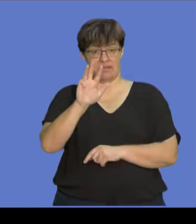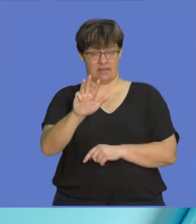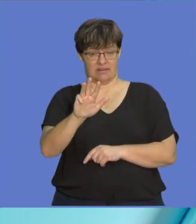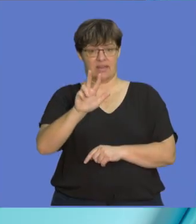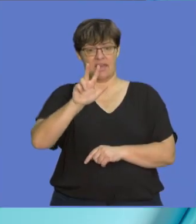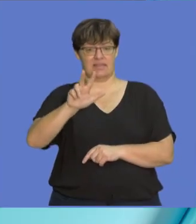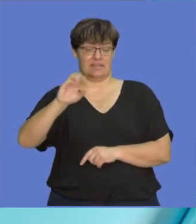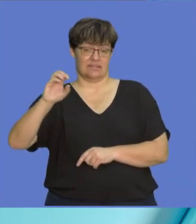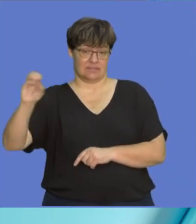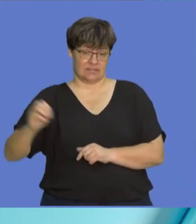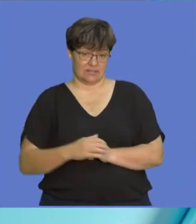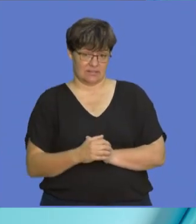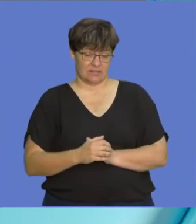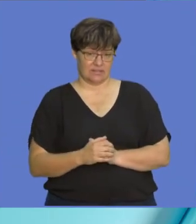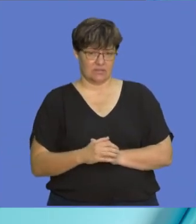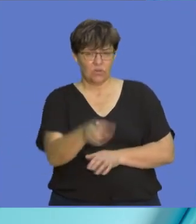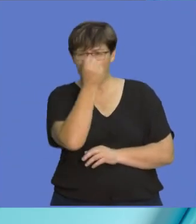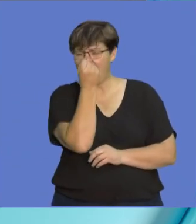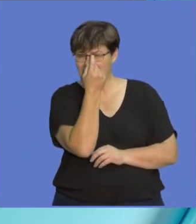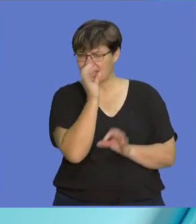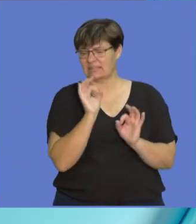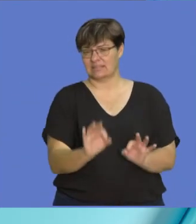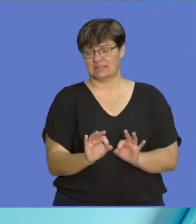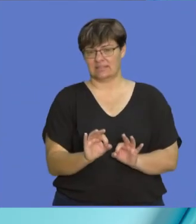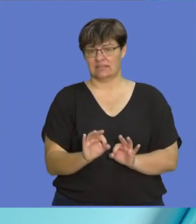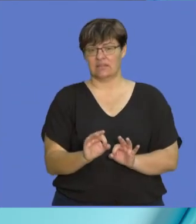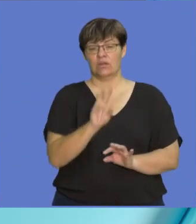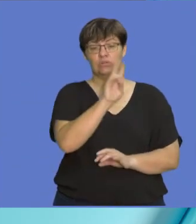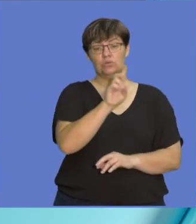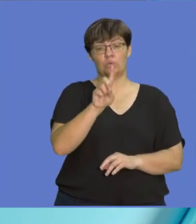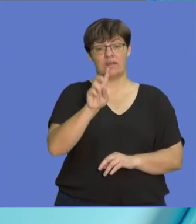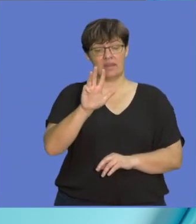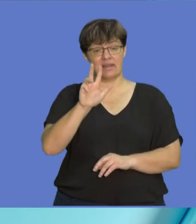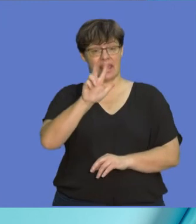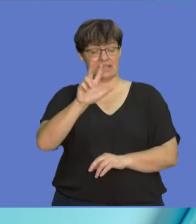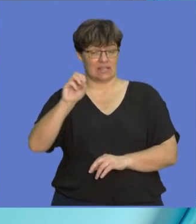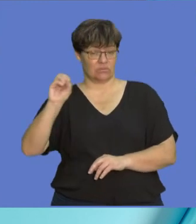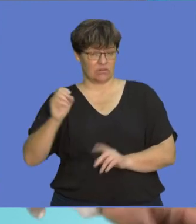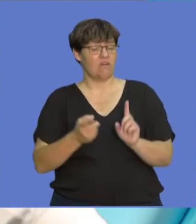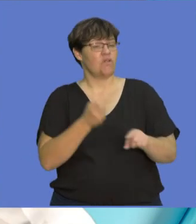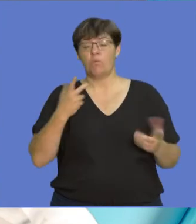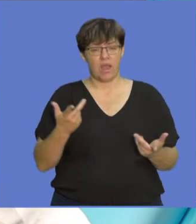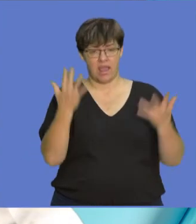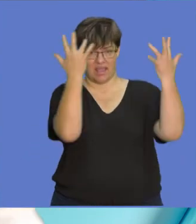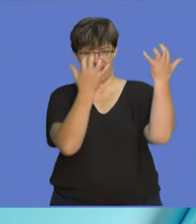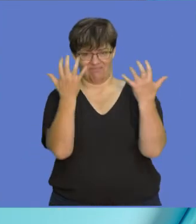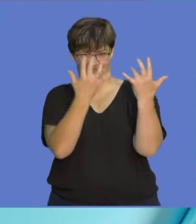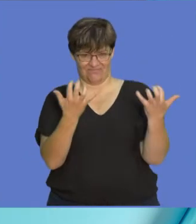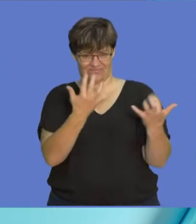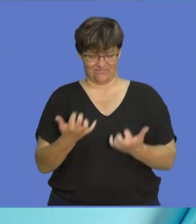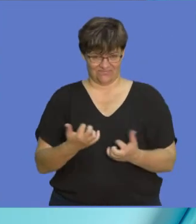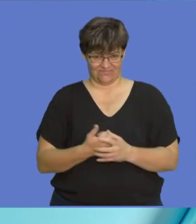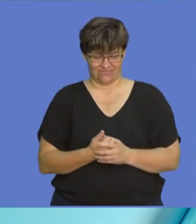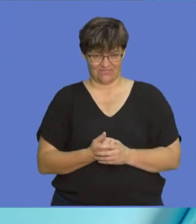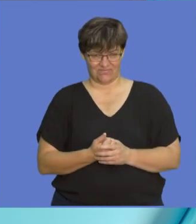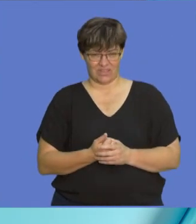219,800. Right? So understand that this 219,800 came from a calculation. And just to set